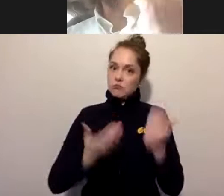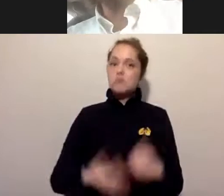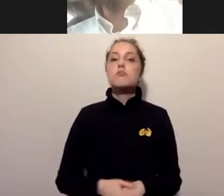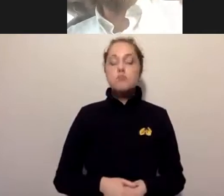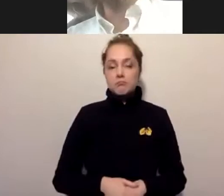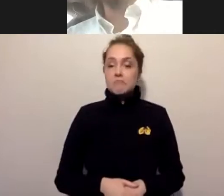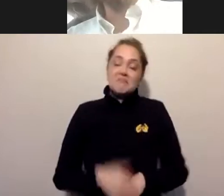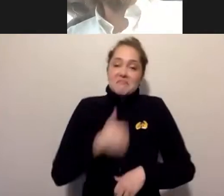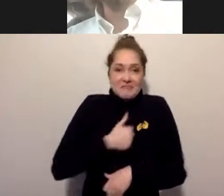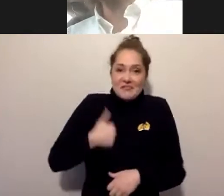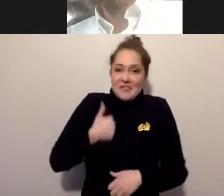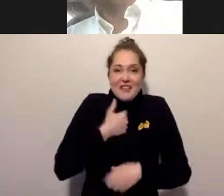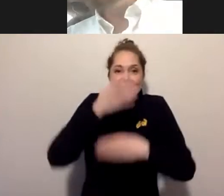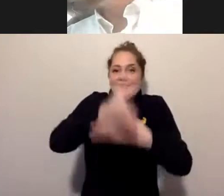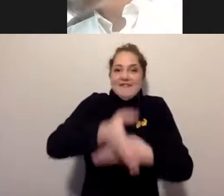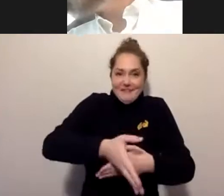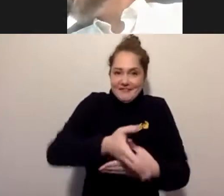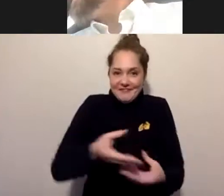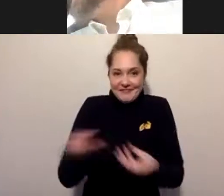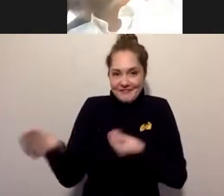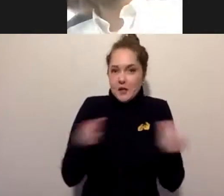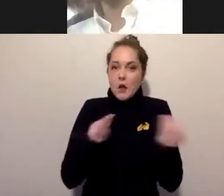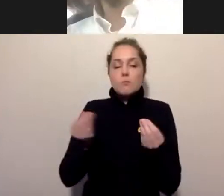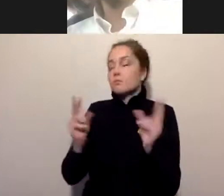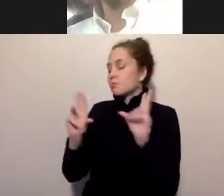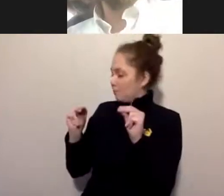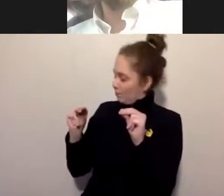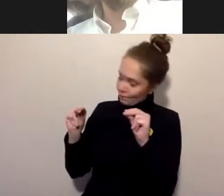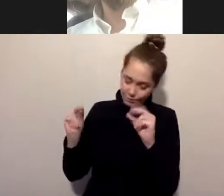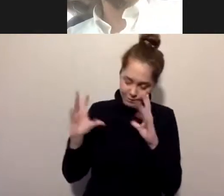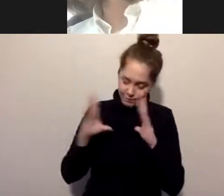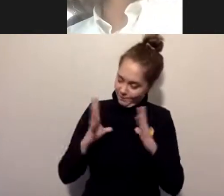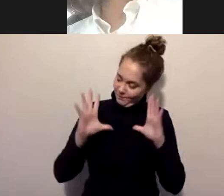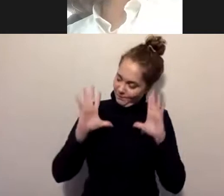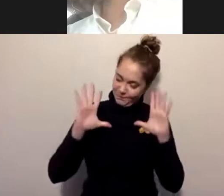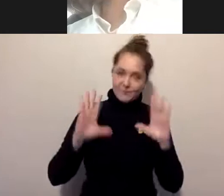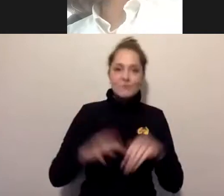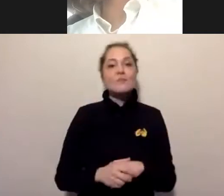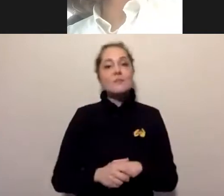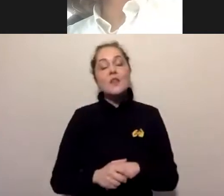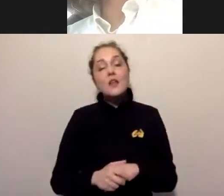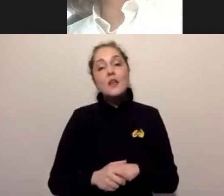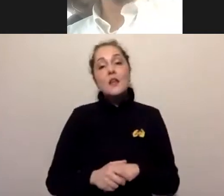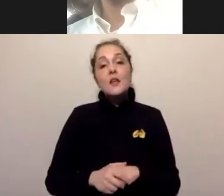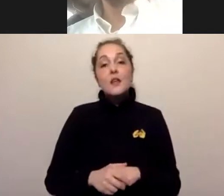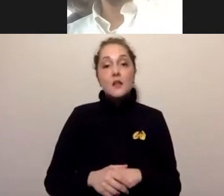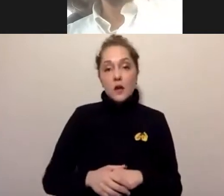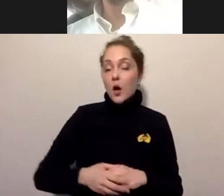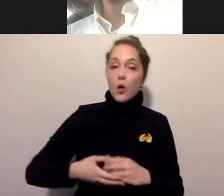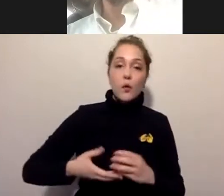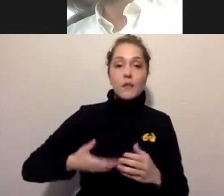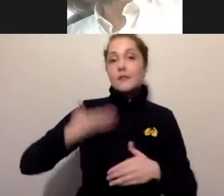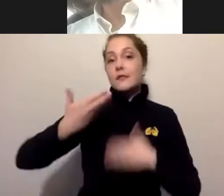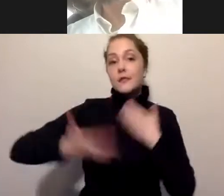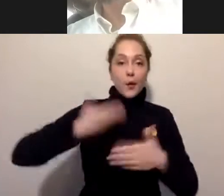So I'm sorry. Sorry to interrupt the flow. No, this is great. The flow is going well,